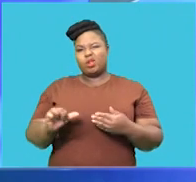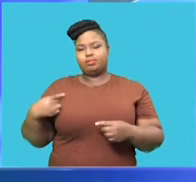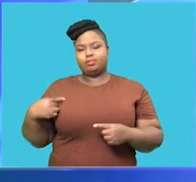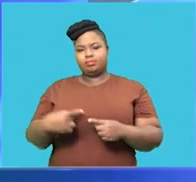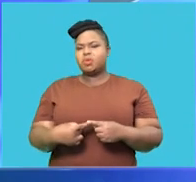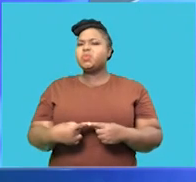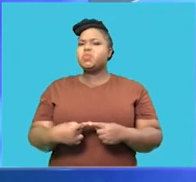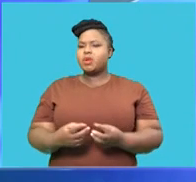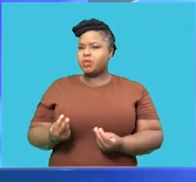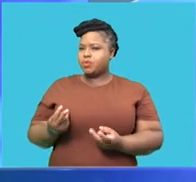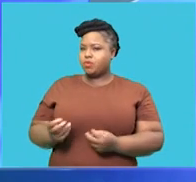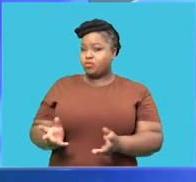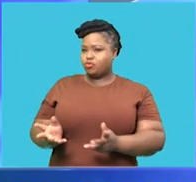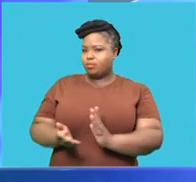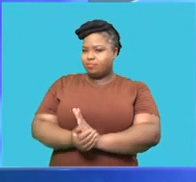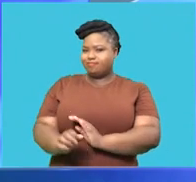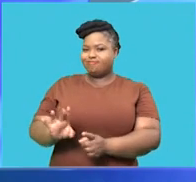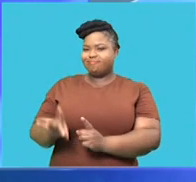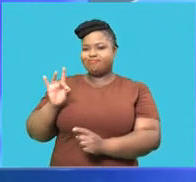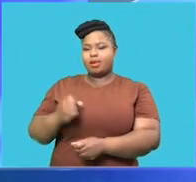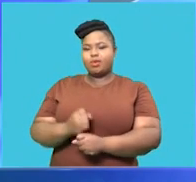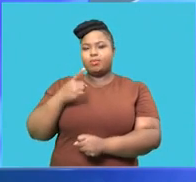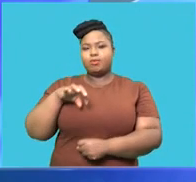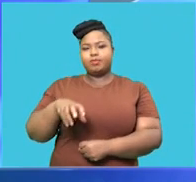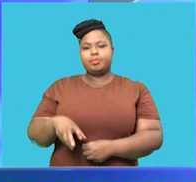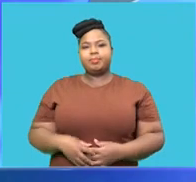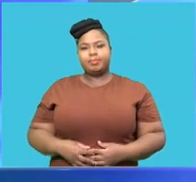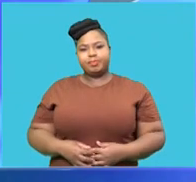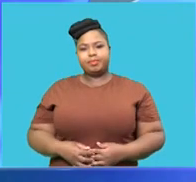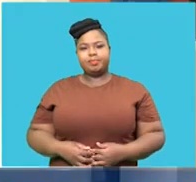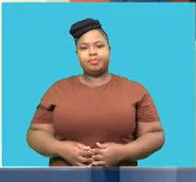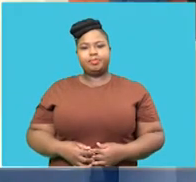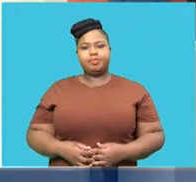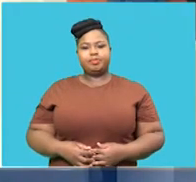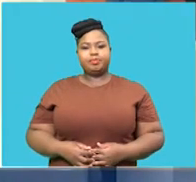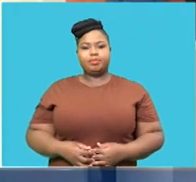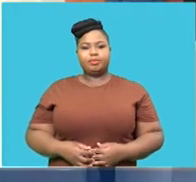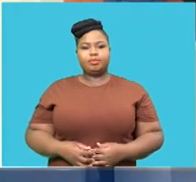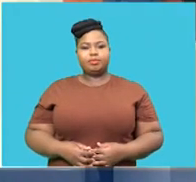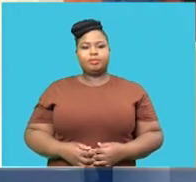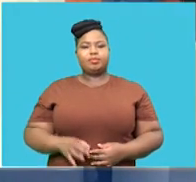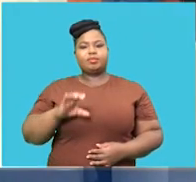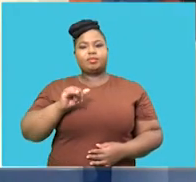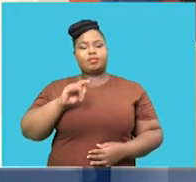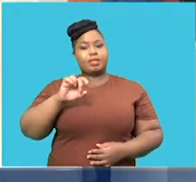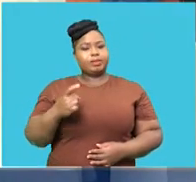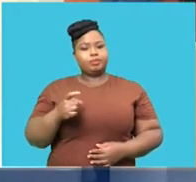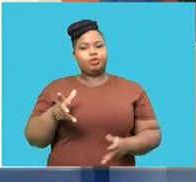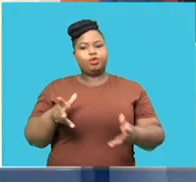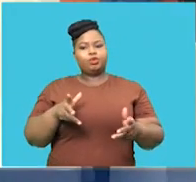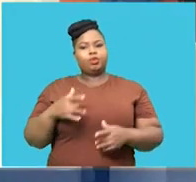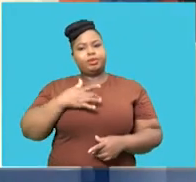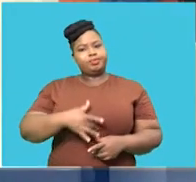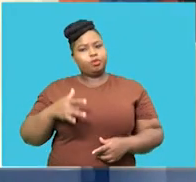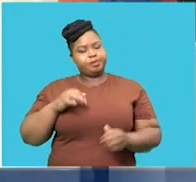unearthing new football talent in and around the Gauteng province. The Clinix Stix Morewa Soccer Tournament